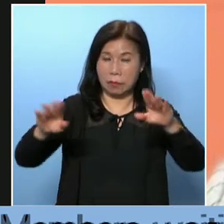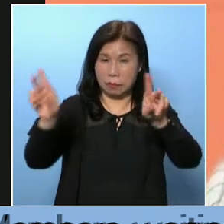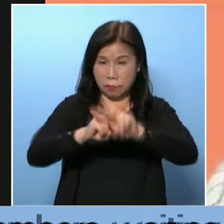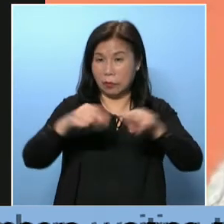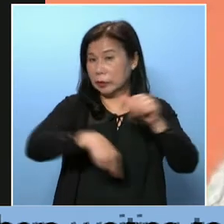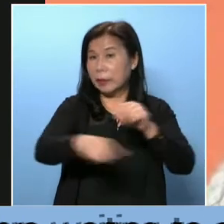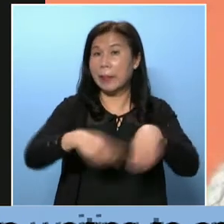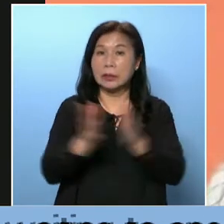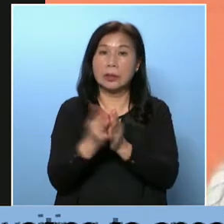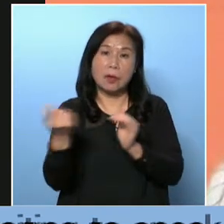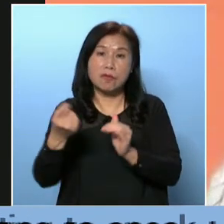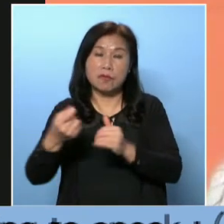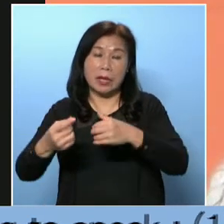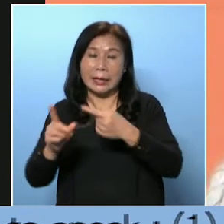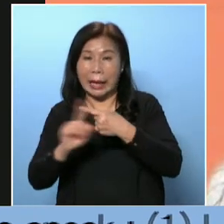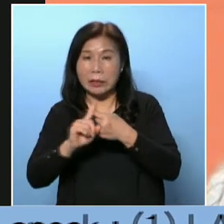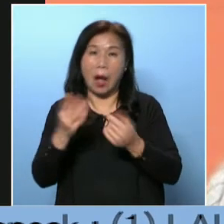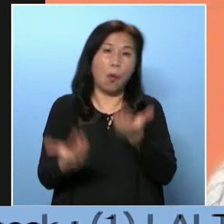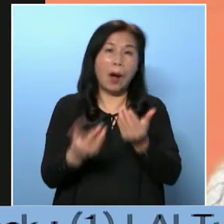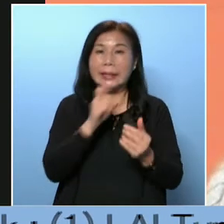every sample separately.